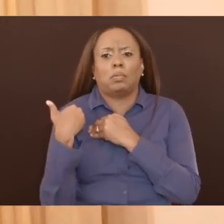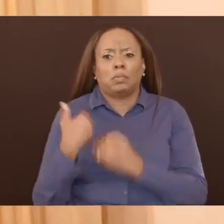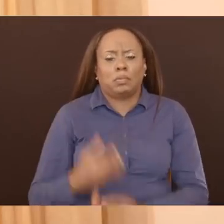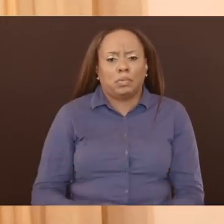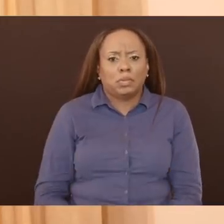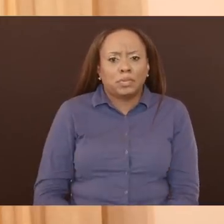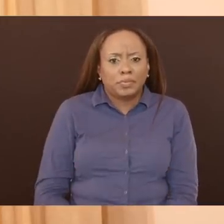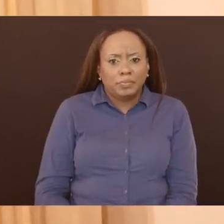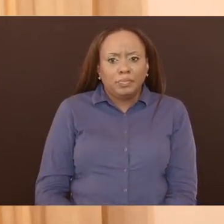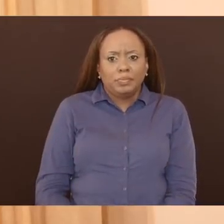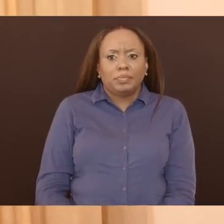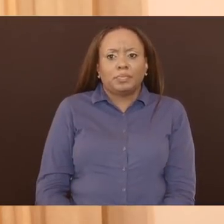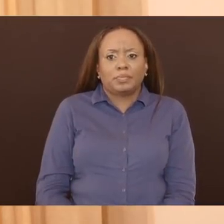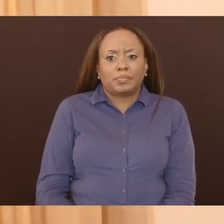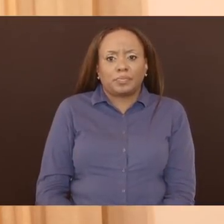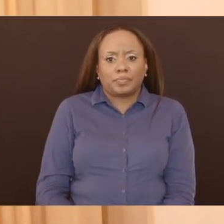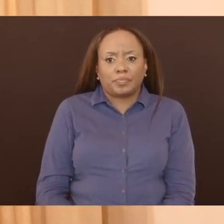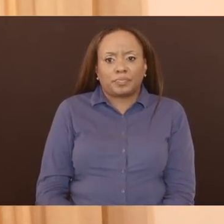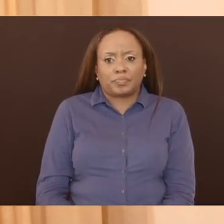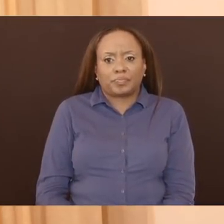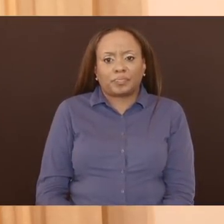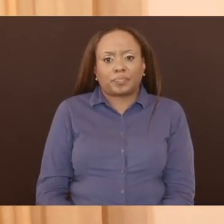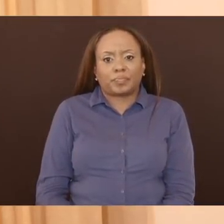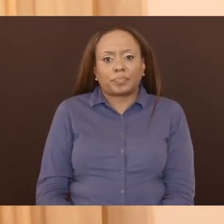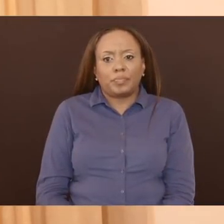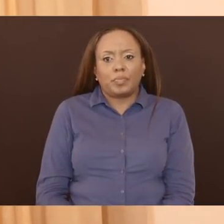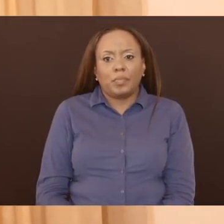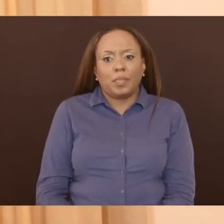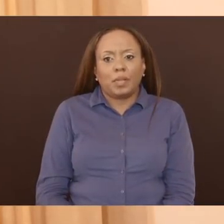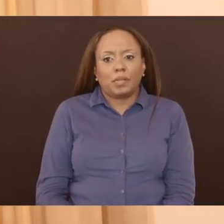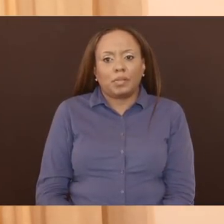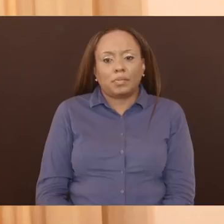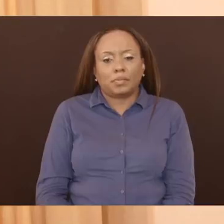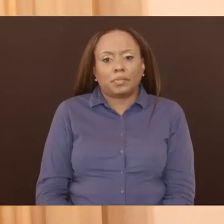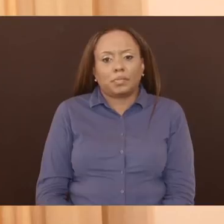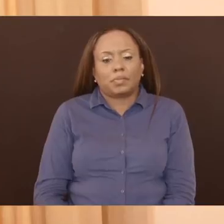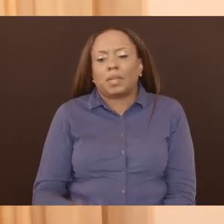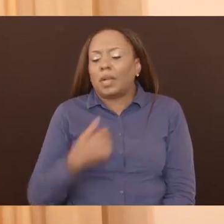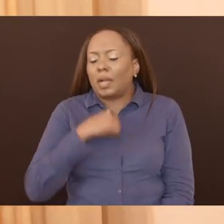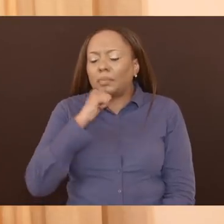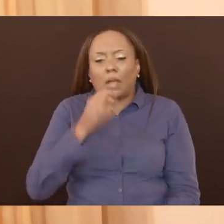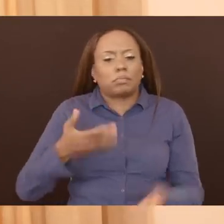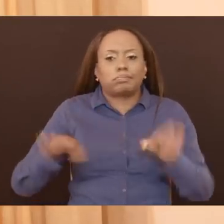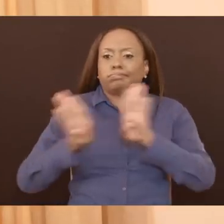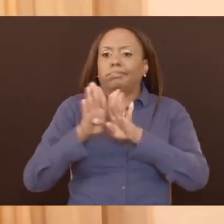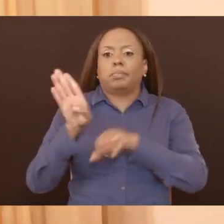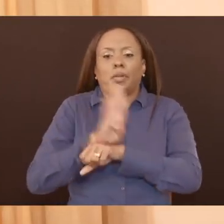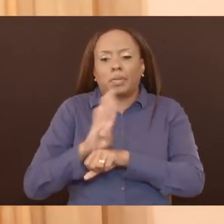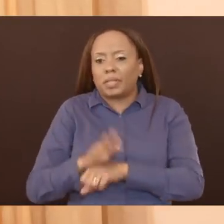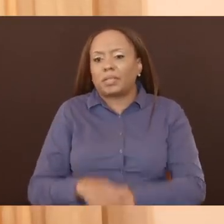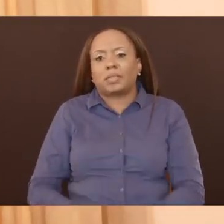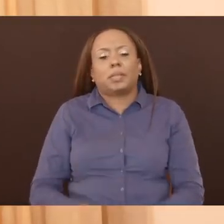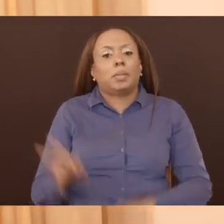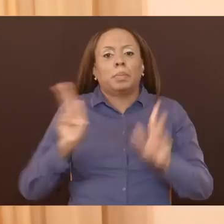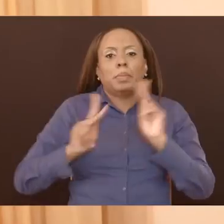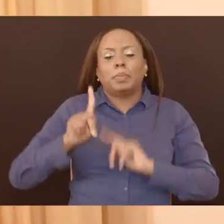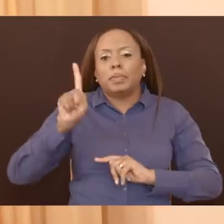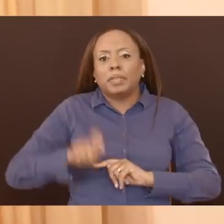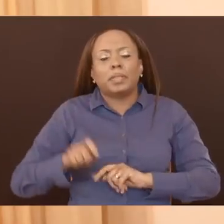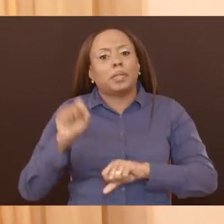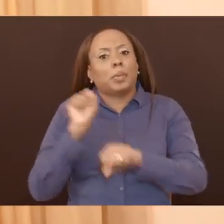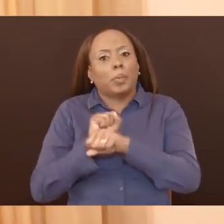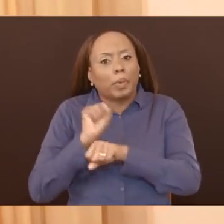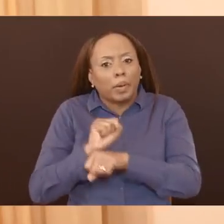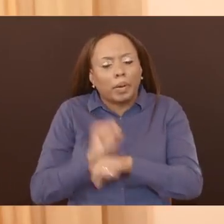background, therefore, and not going for a lockdown, because I need people to keep working. The papers are talking about our numbers in